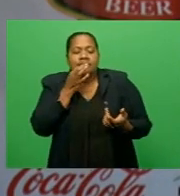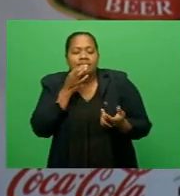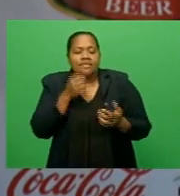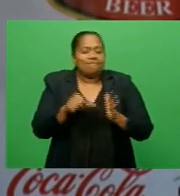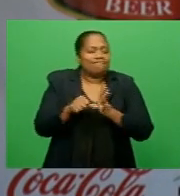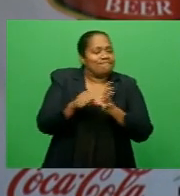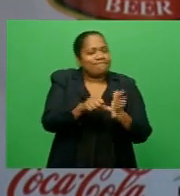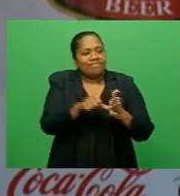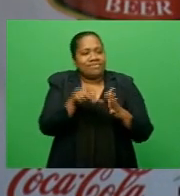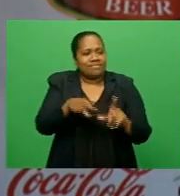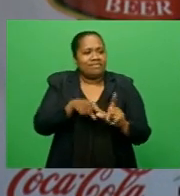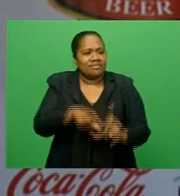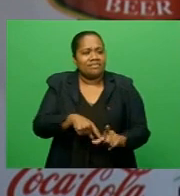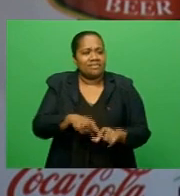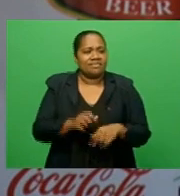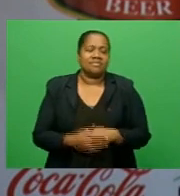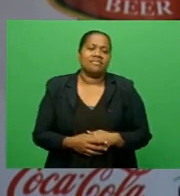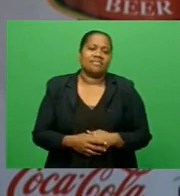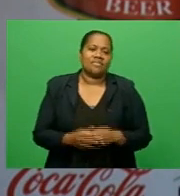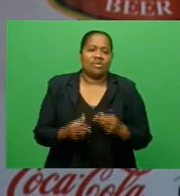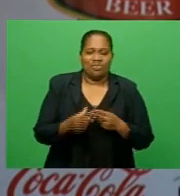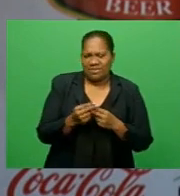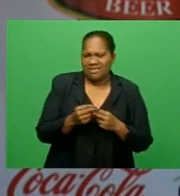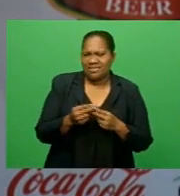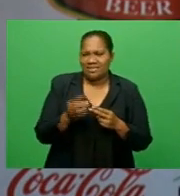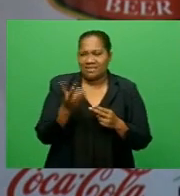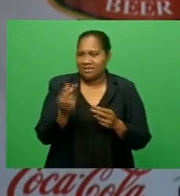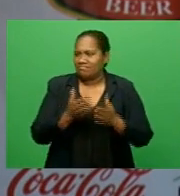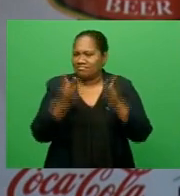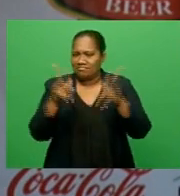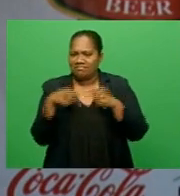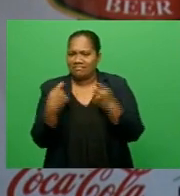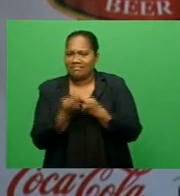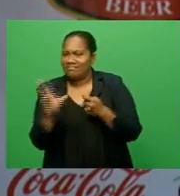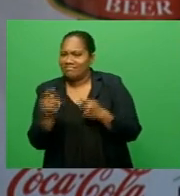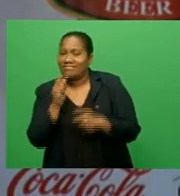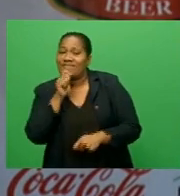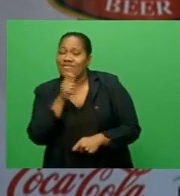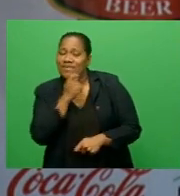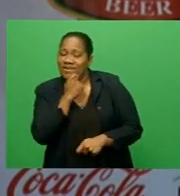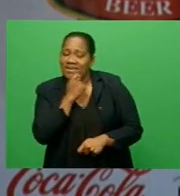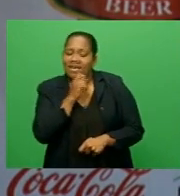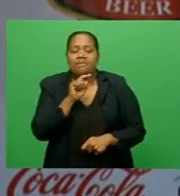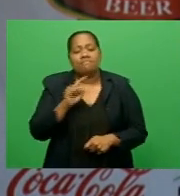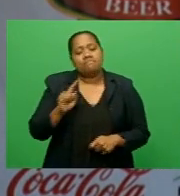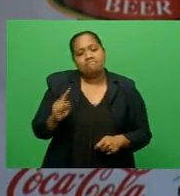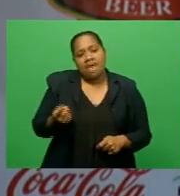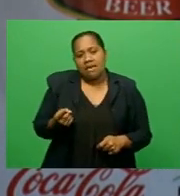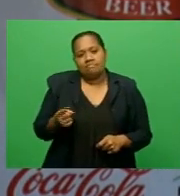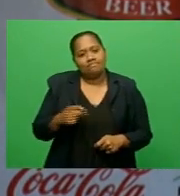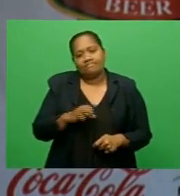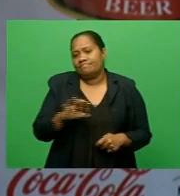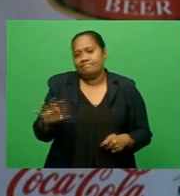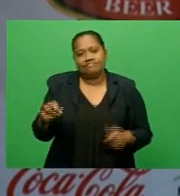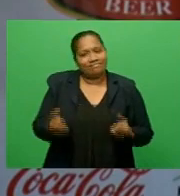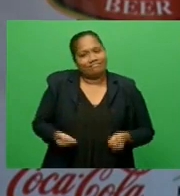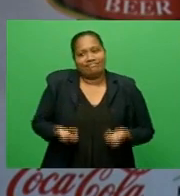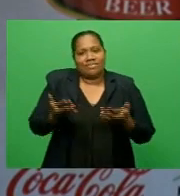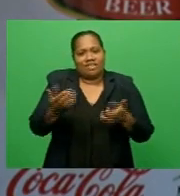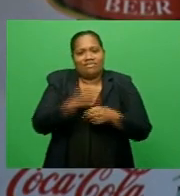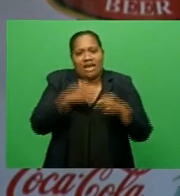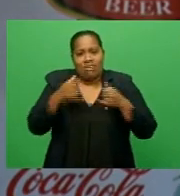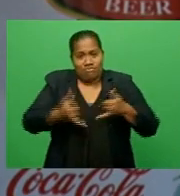year with several teams, with some big teams coming over to Taveuni. But we will not give away our title